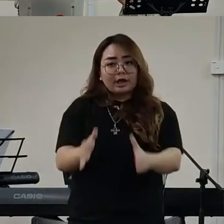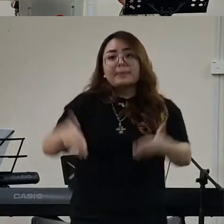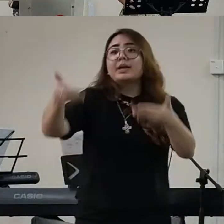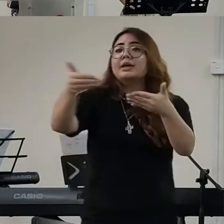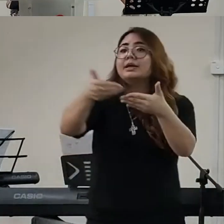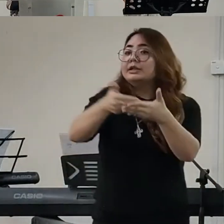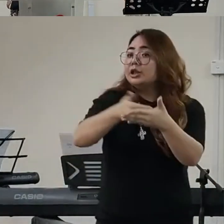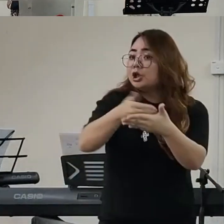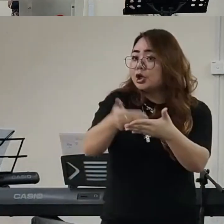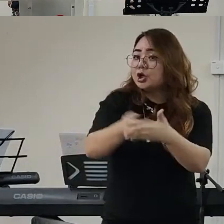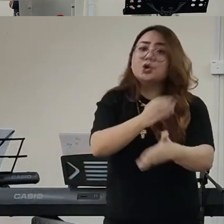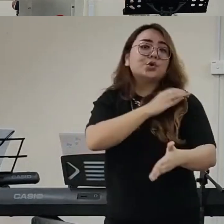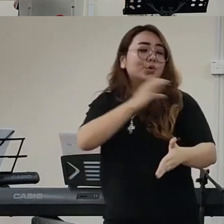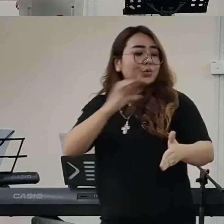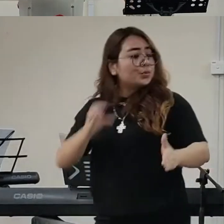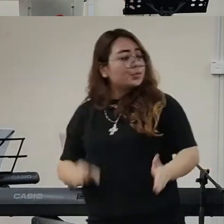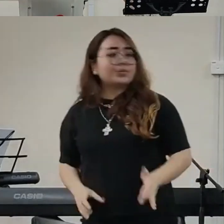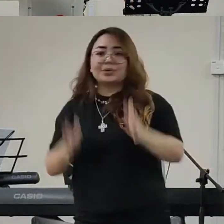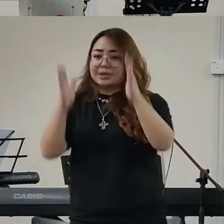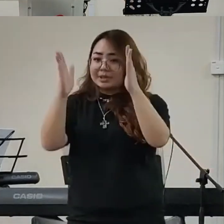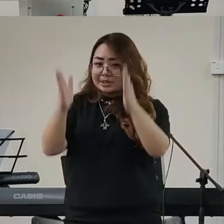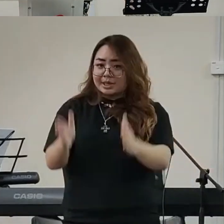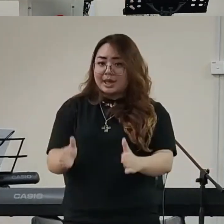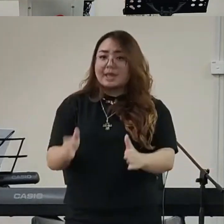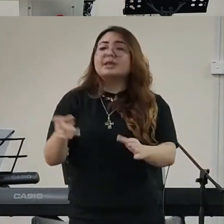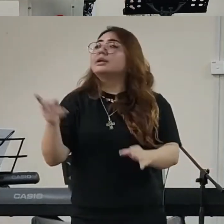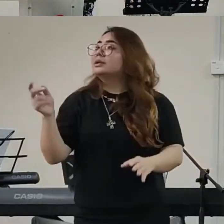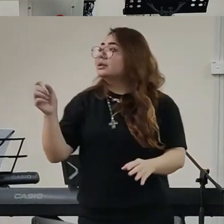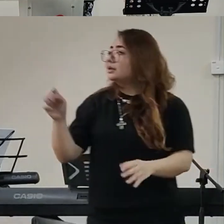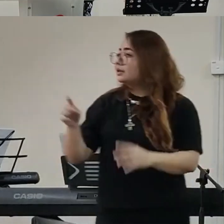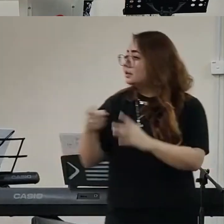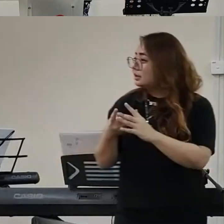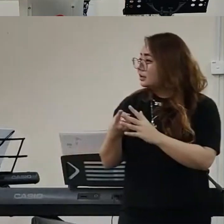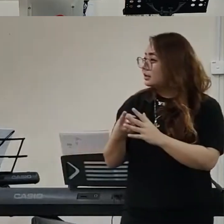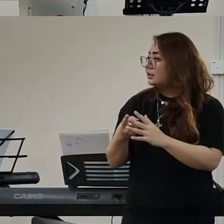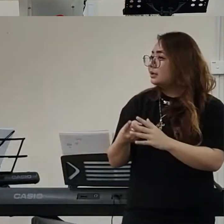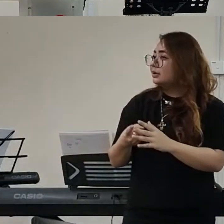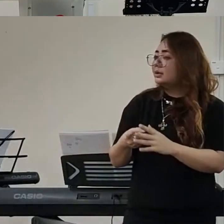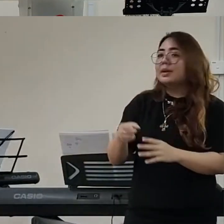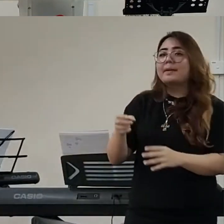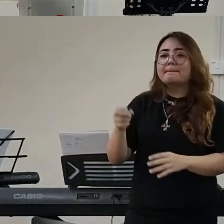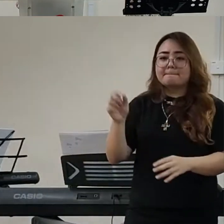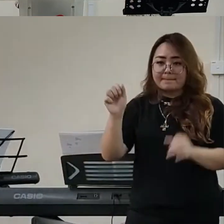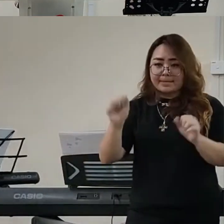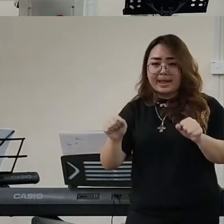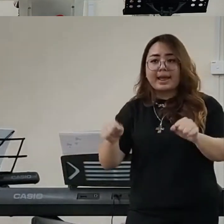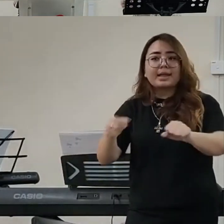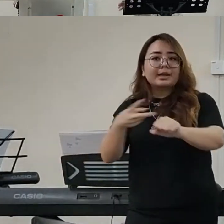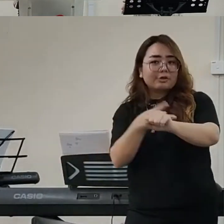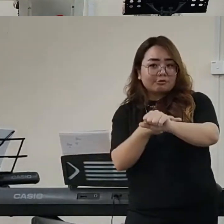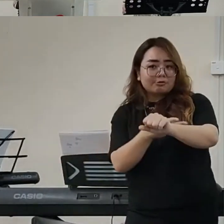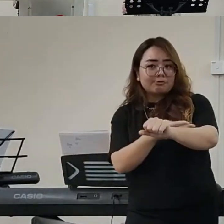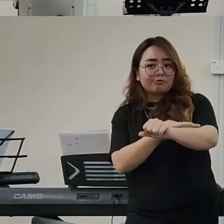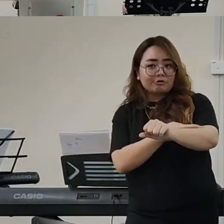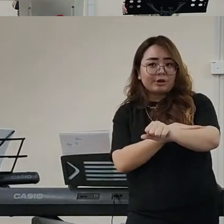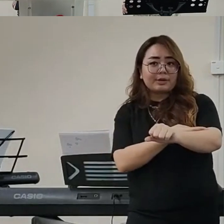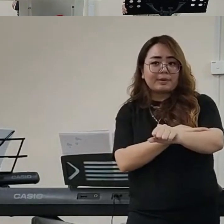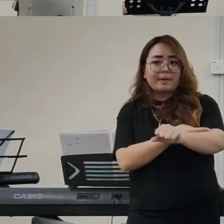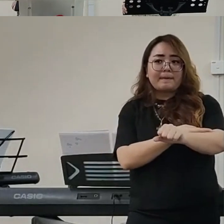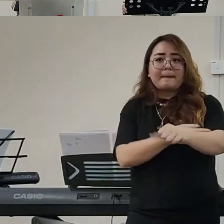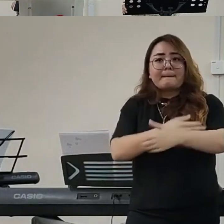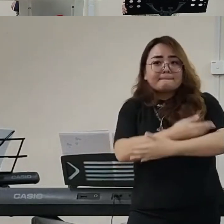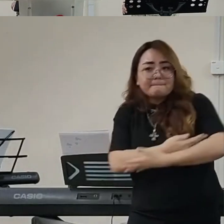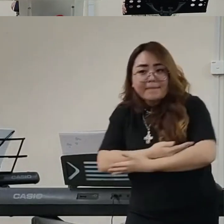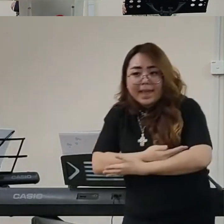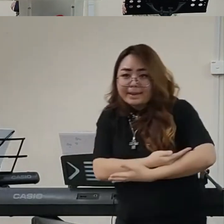like Auntie Chandra, you're a new Christian, then you have the right to be a sheep. You're a baby Christian. But you cannot be a